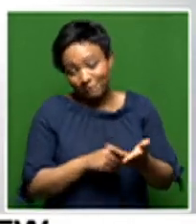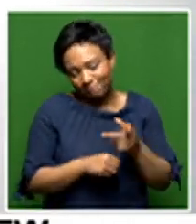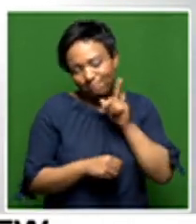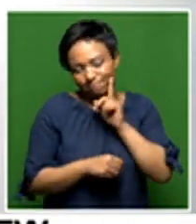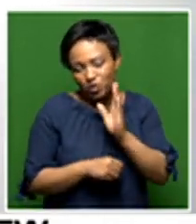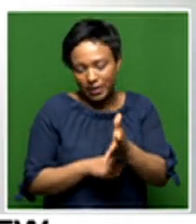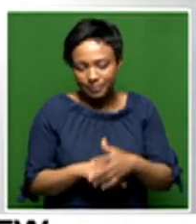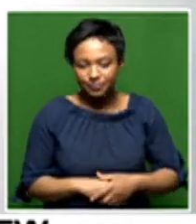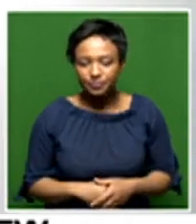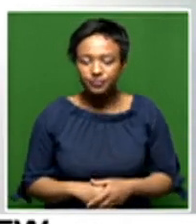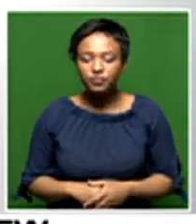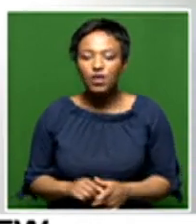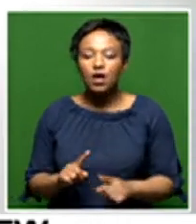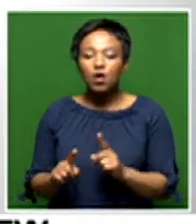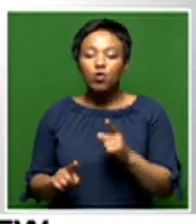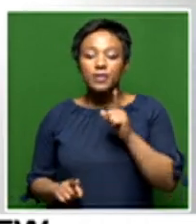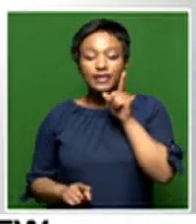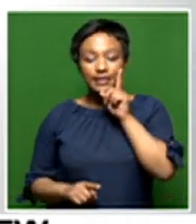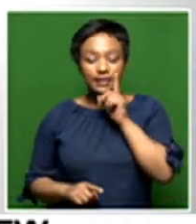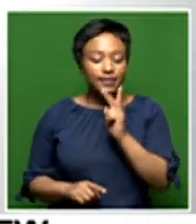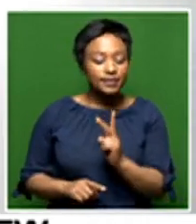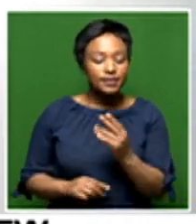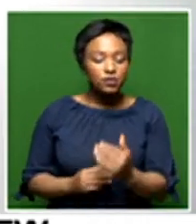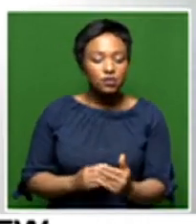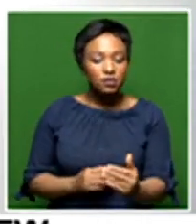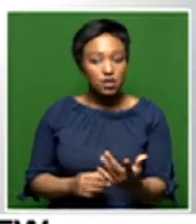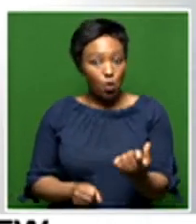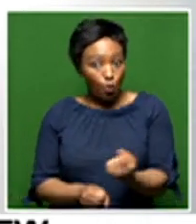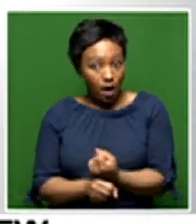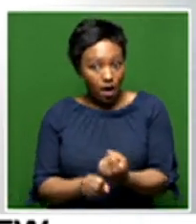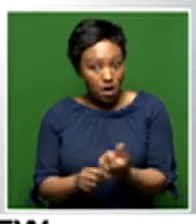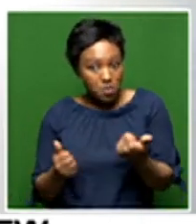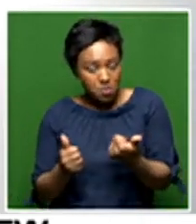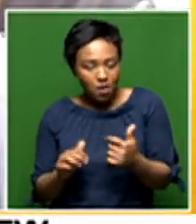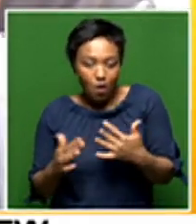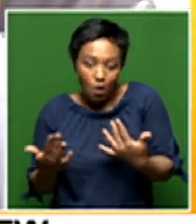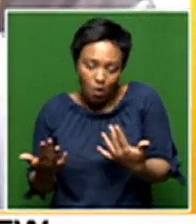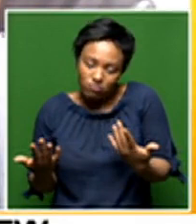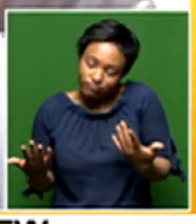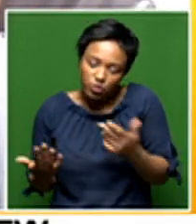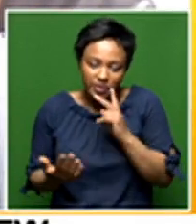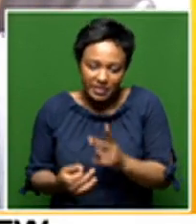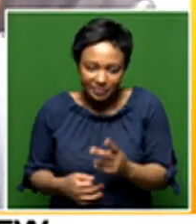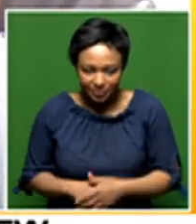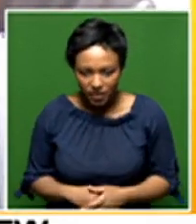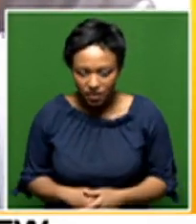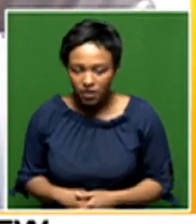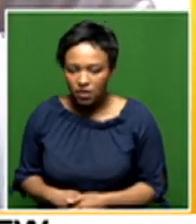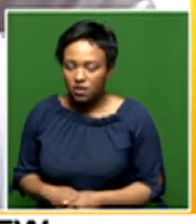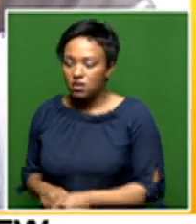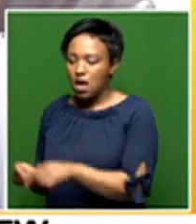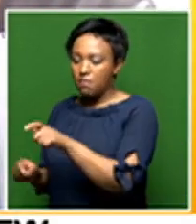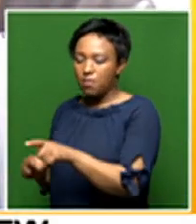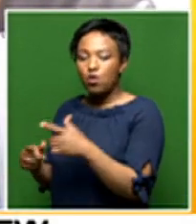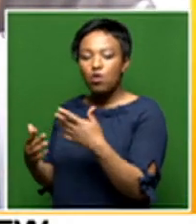said, we just have to watch the space and see whether it will work or not. Yeah, those that have already had this,